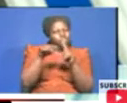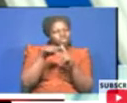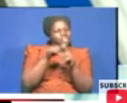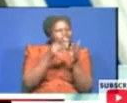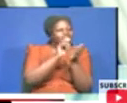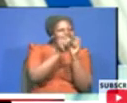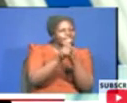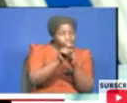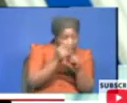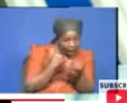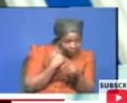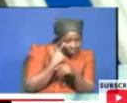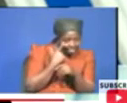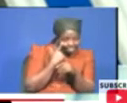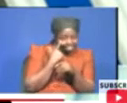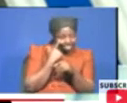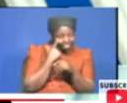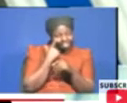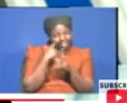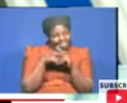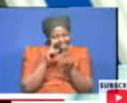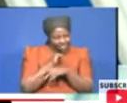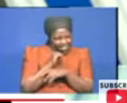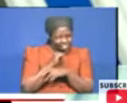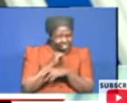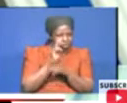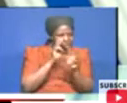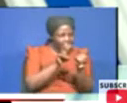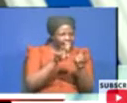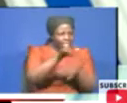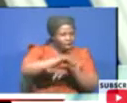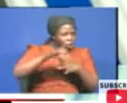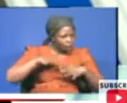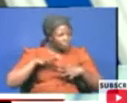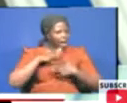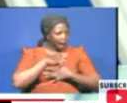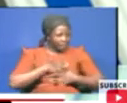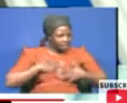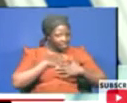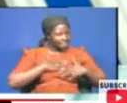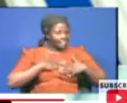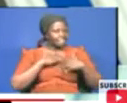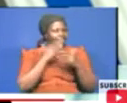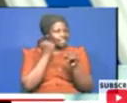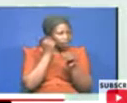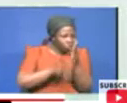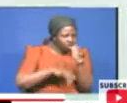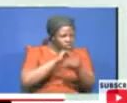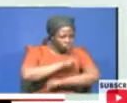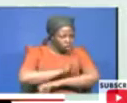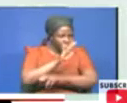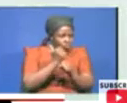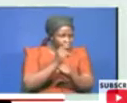the locals appreciating, you know, the role that your school, for example, is playing to them? They